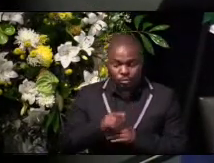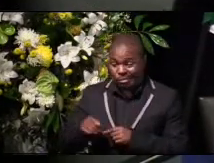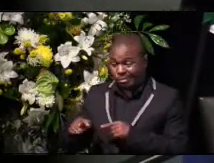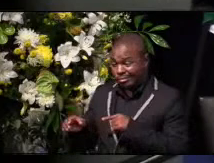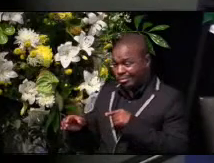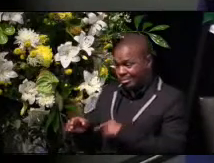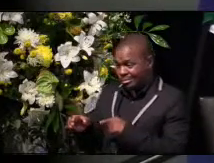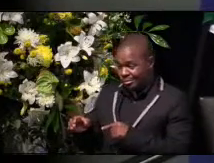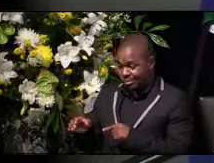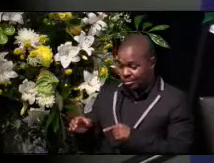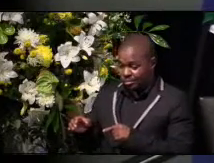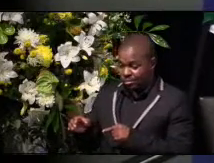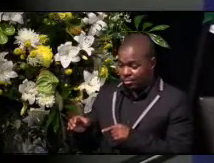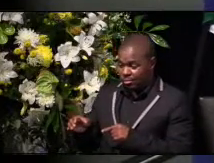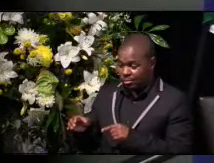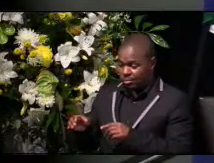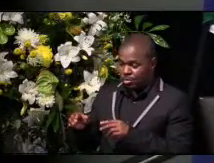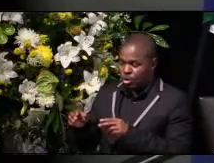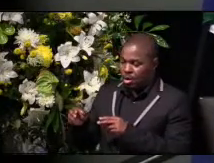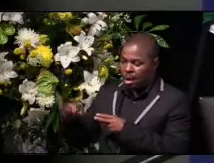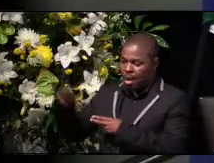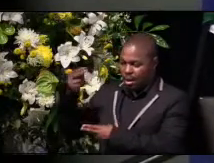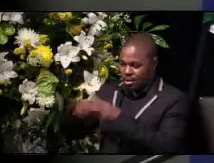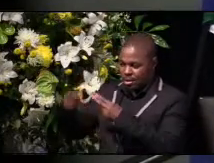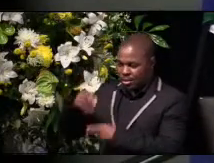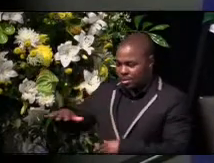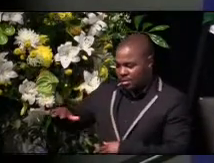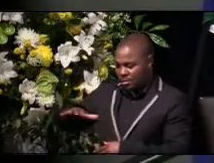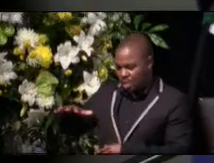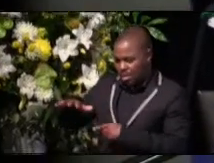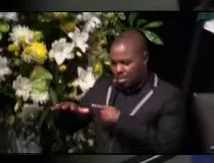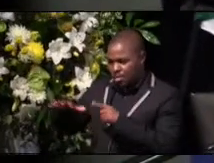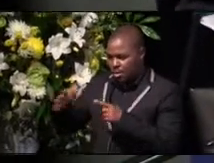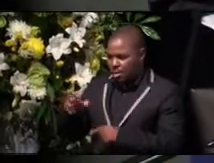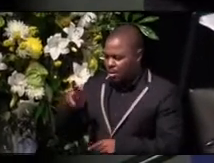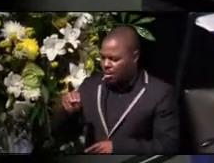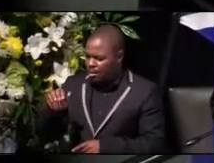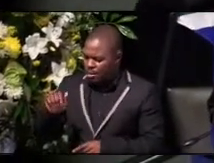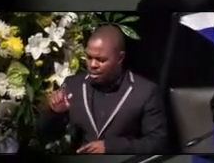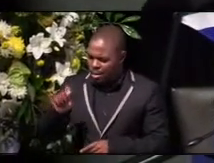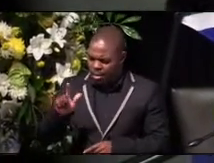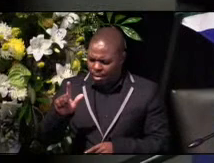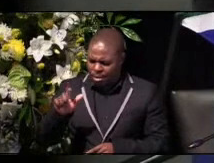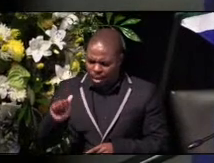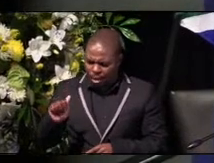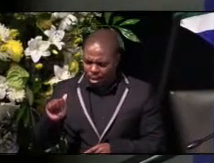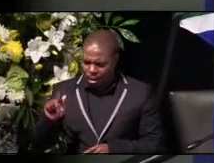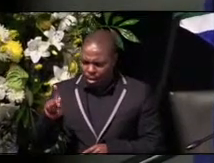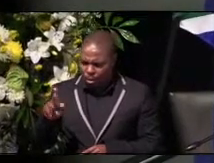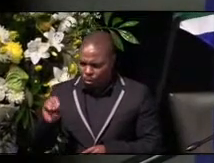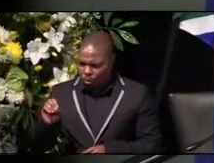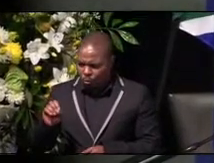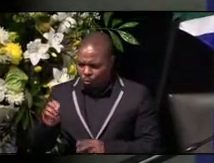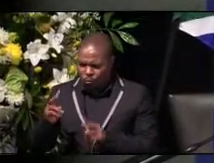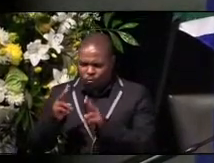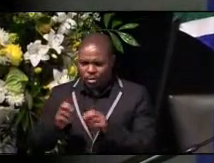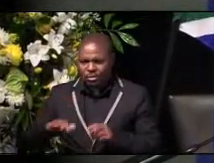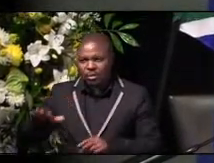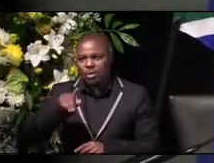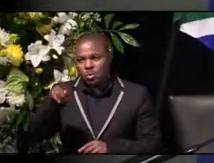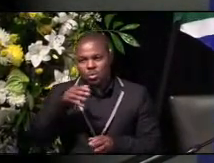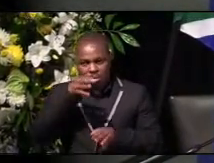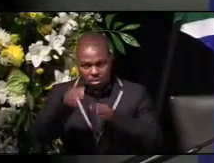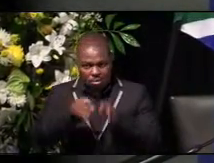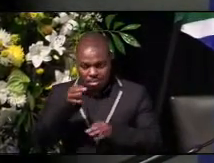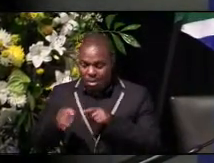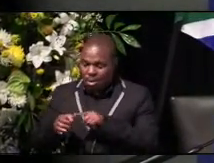Moses kotani heritage site in mataku village now just for you to get an idea